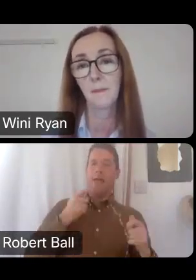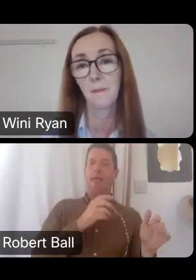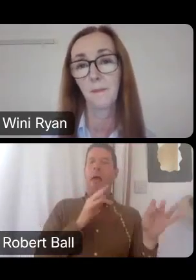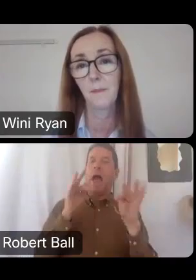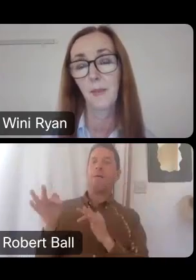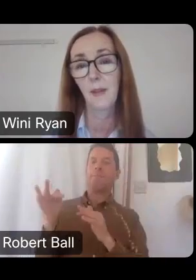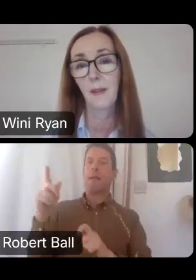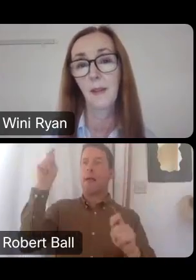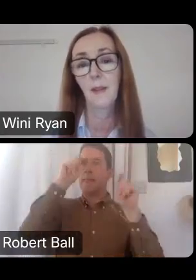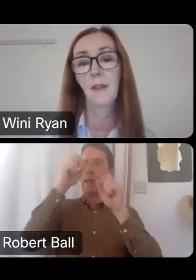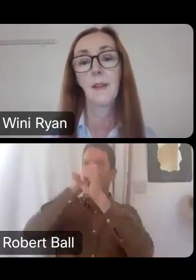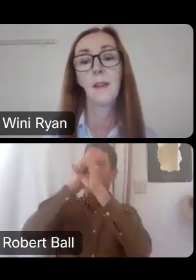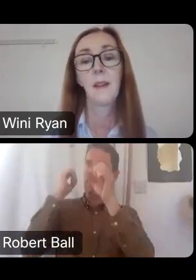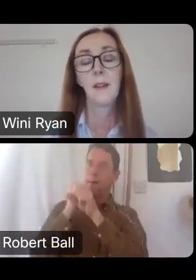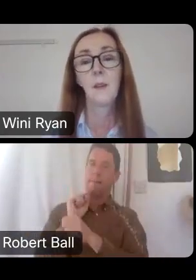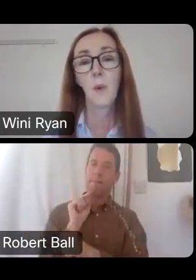it.